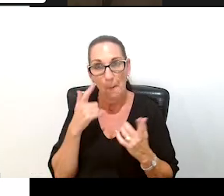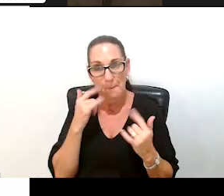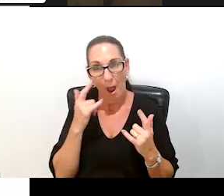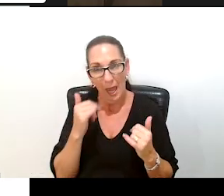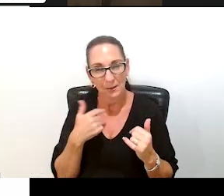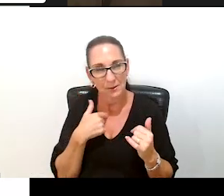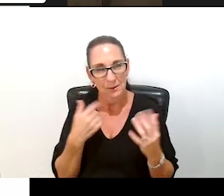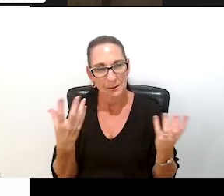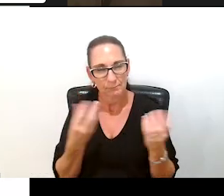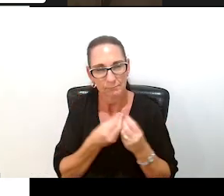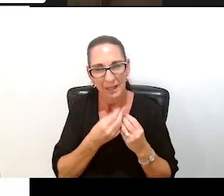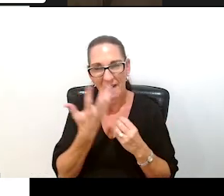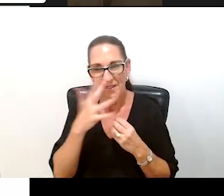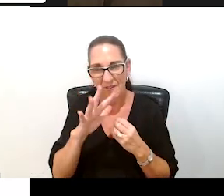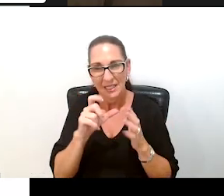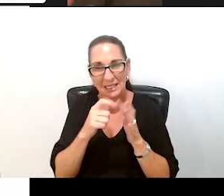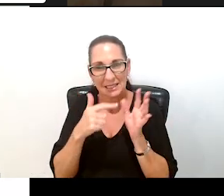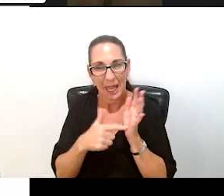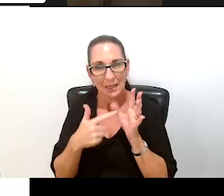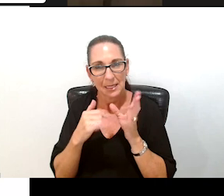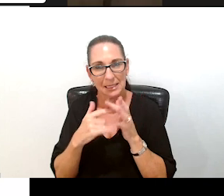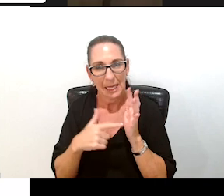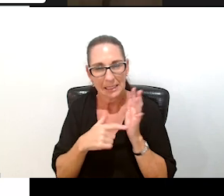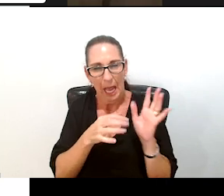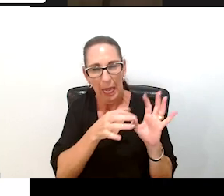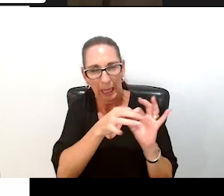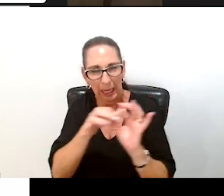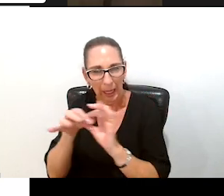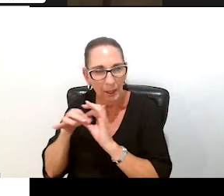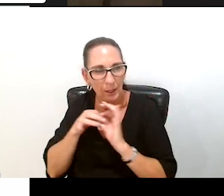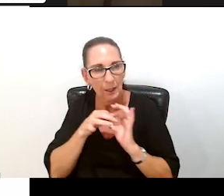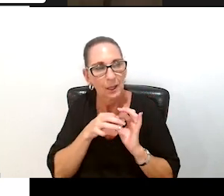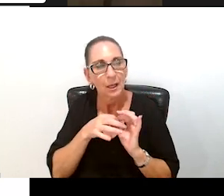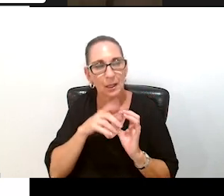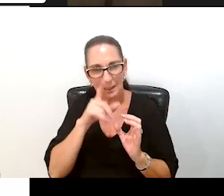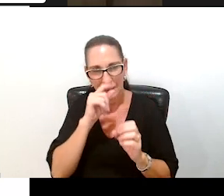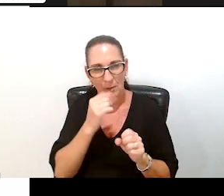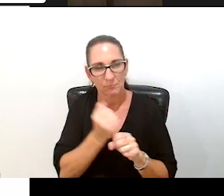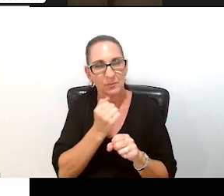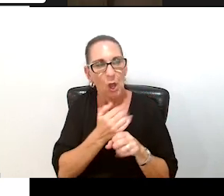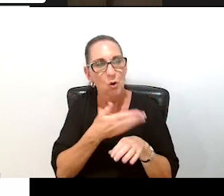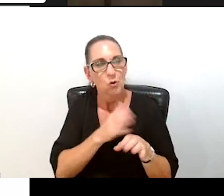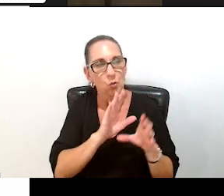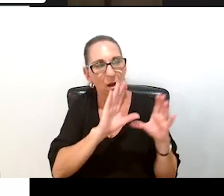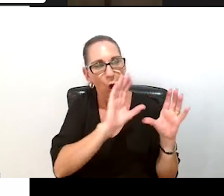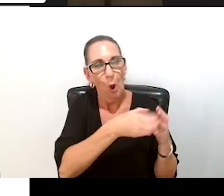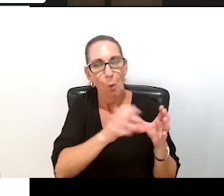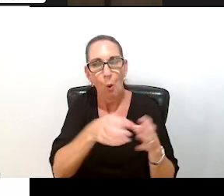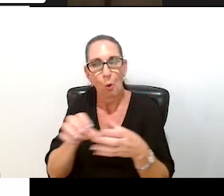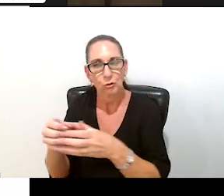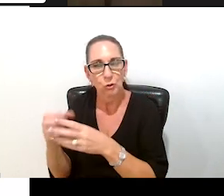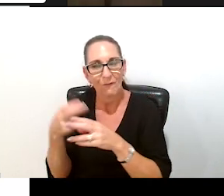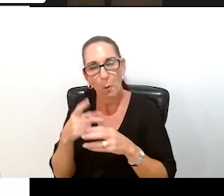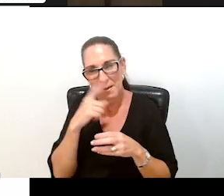data sets and created these new derived cohorts of people with disability or